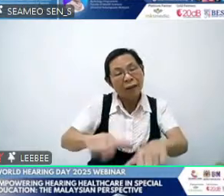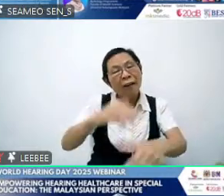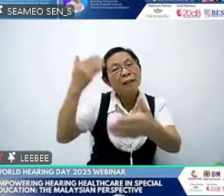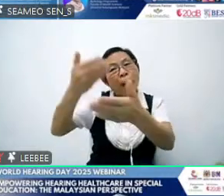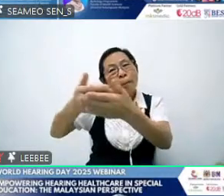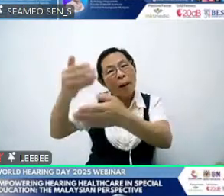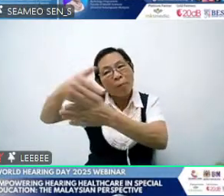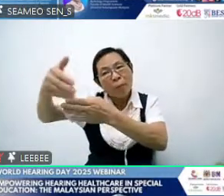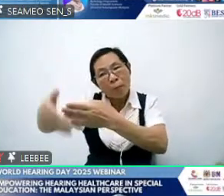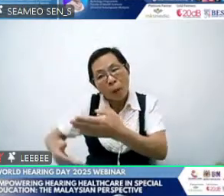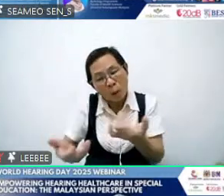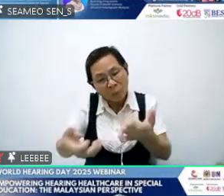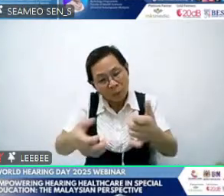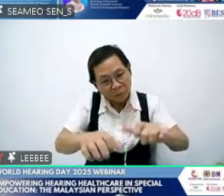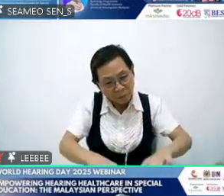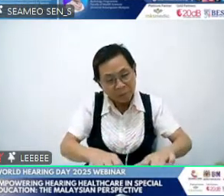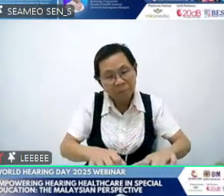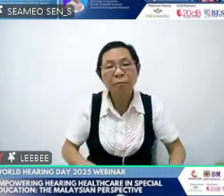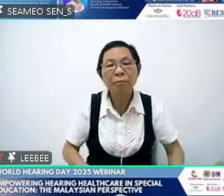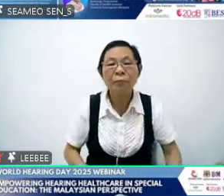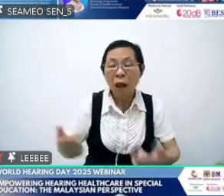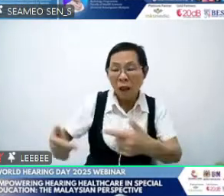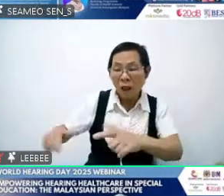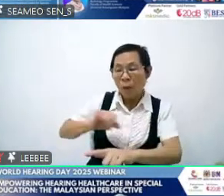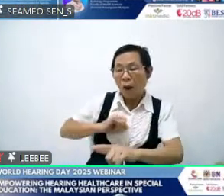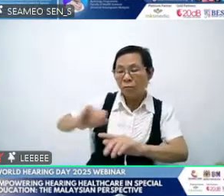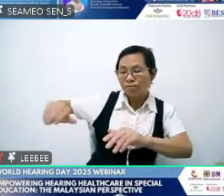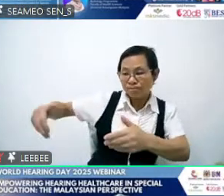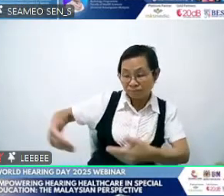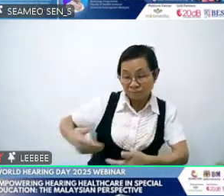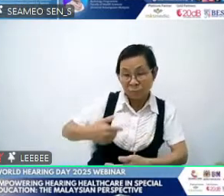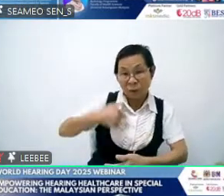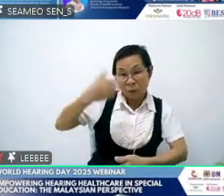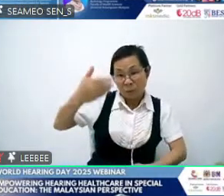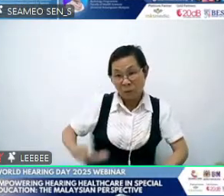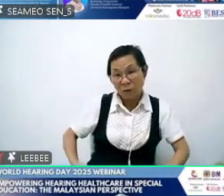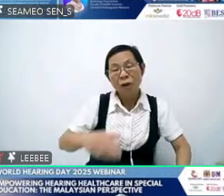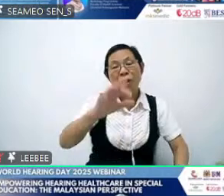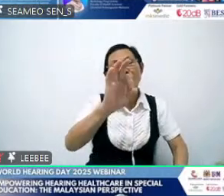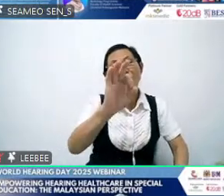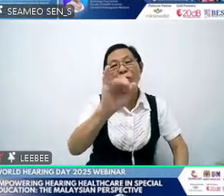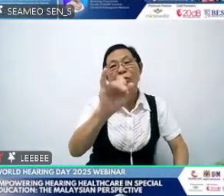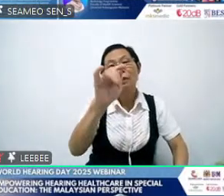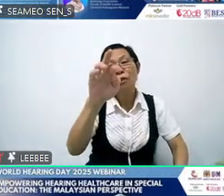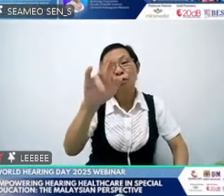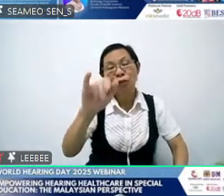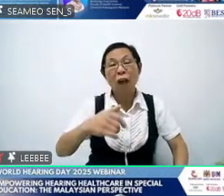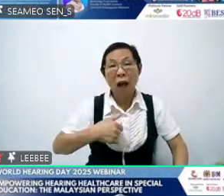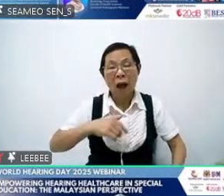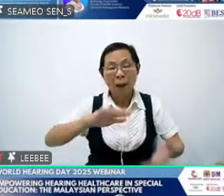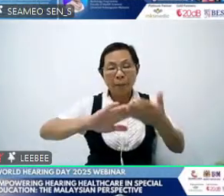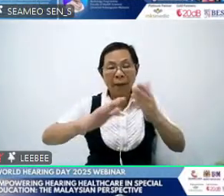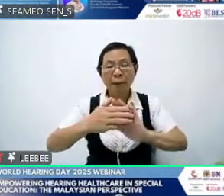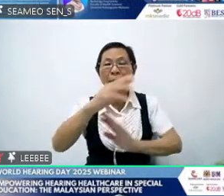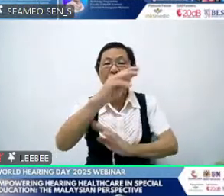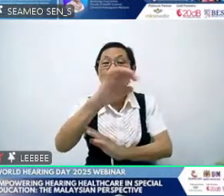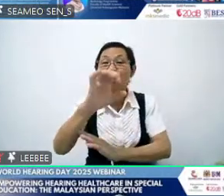event. Allow me to introduce myself. My name is Fitri, and I will be your MC for the day.